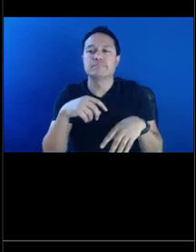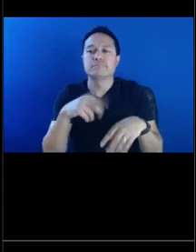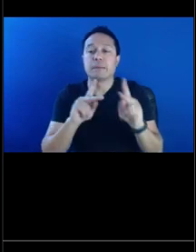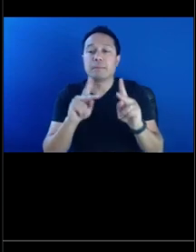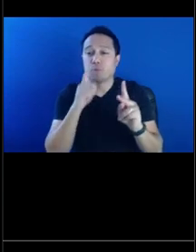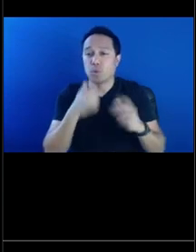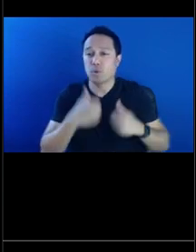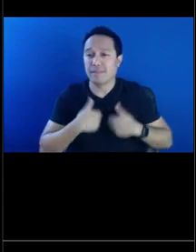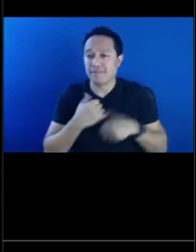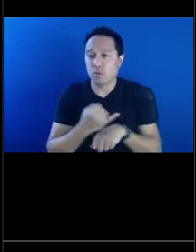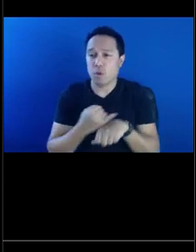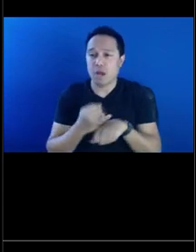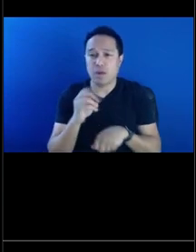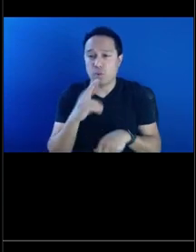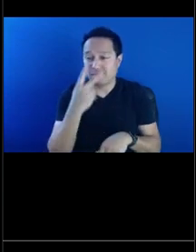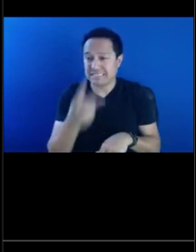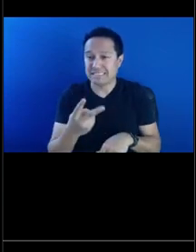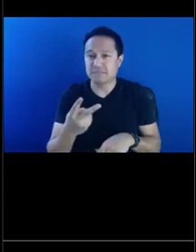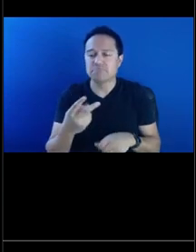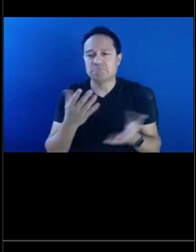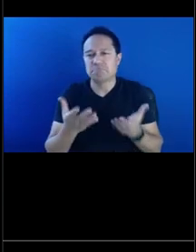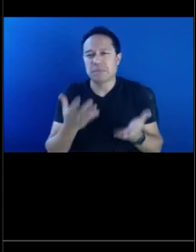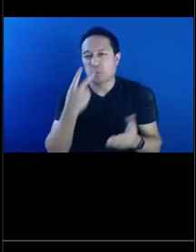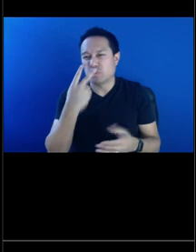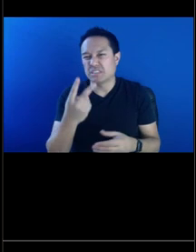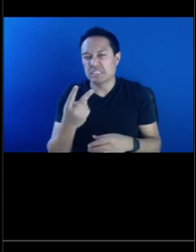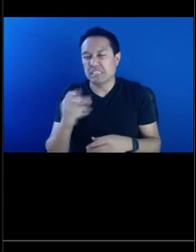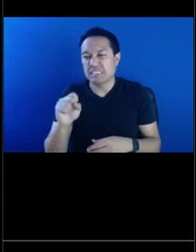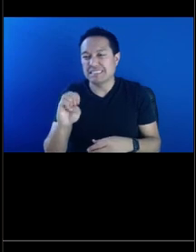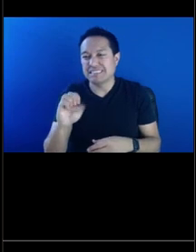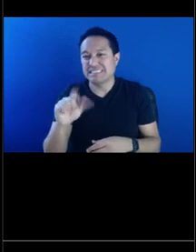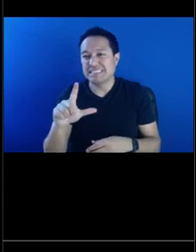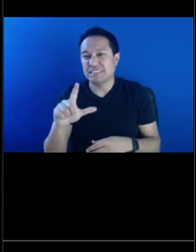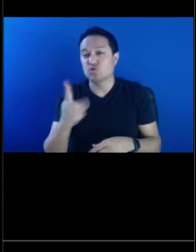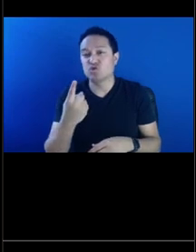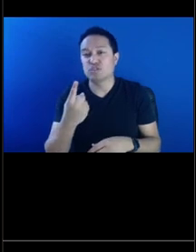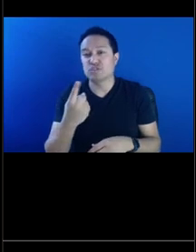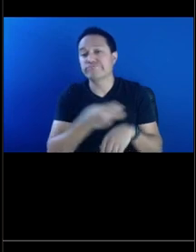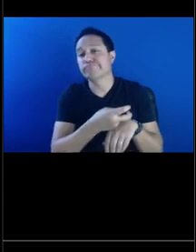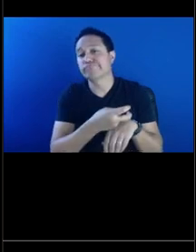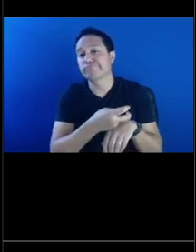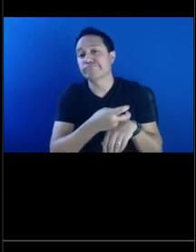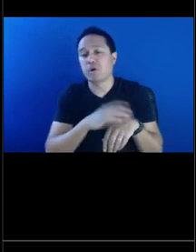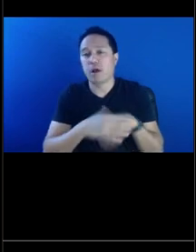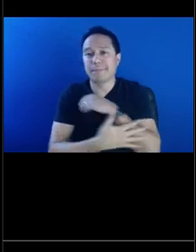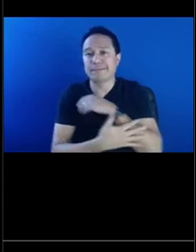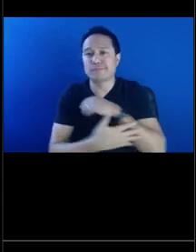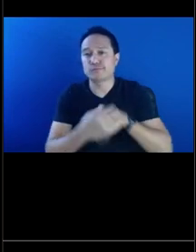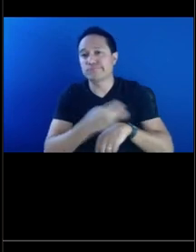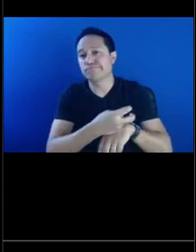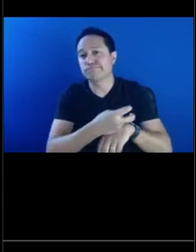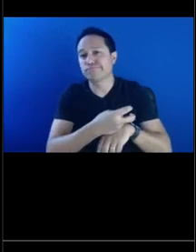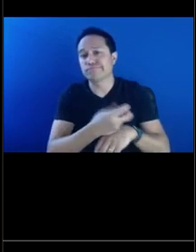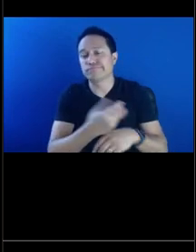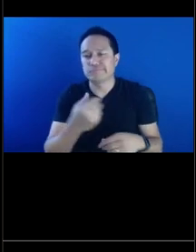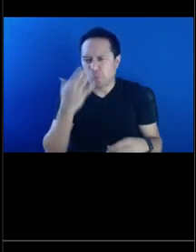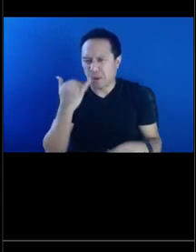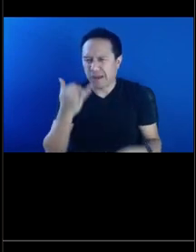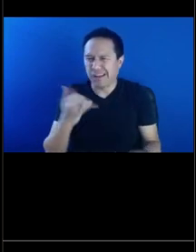ever visited, you might see a seal that's just lounging up on the beach. And you might wonder like, why on earth is it up on the